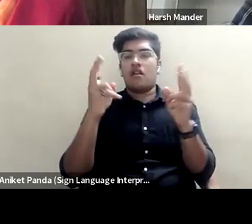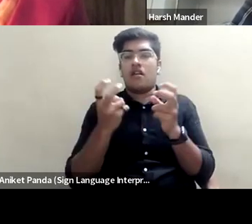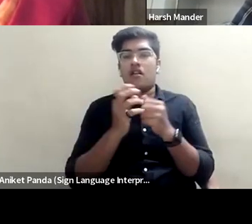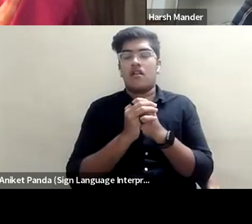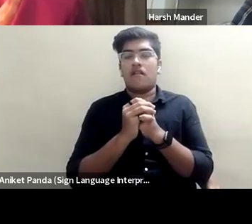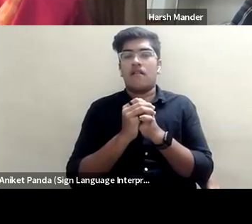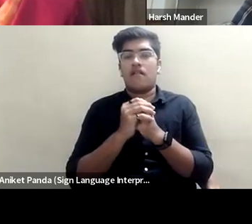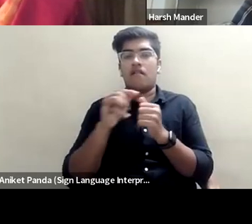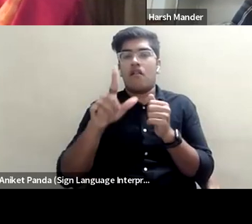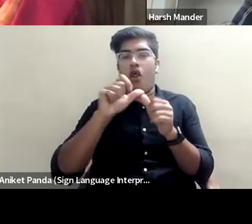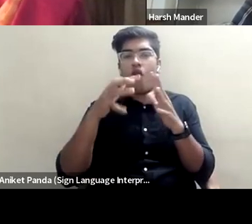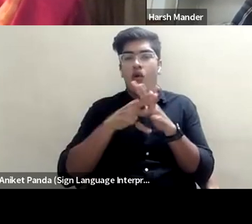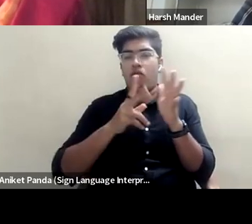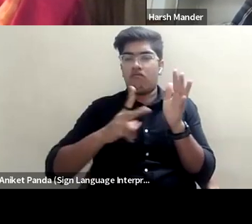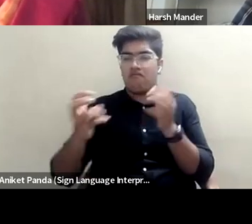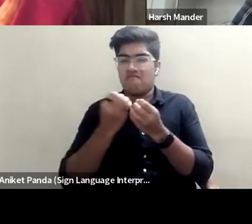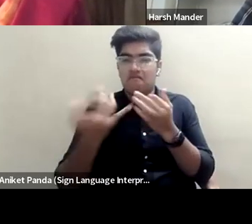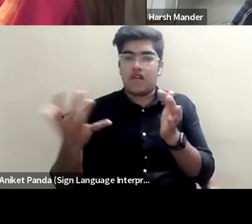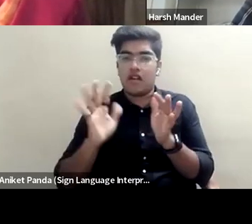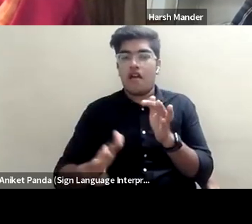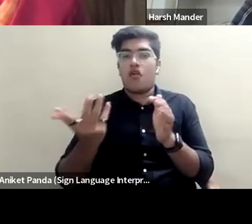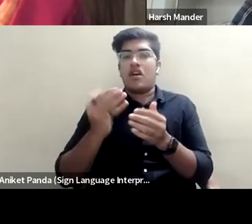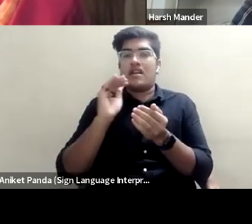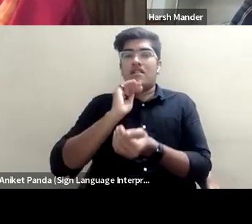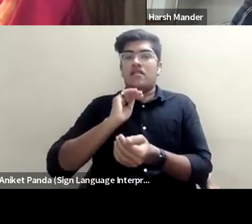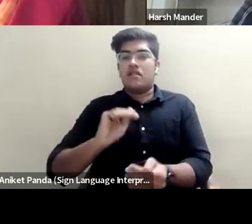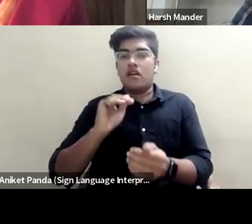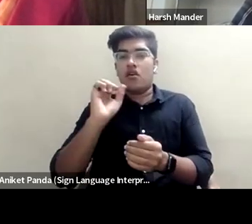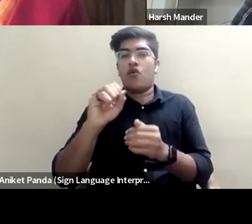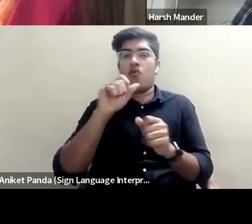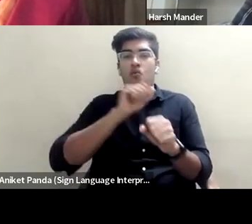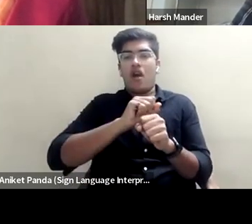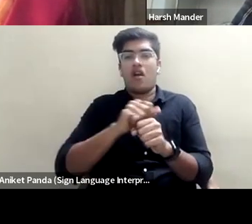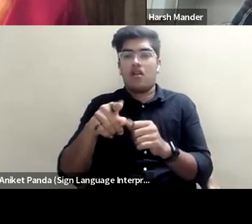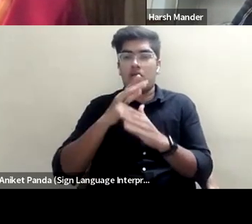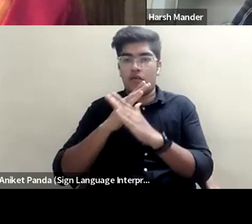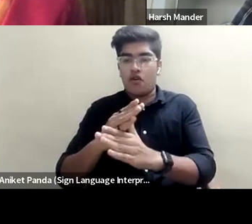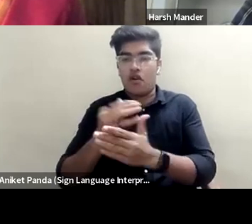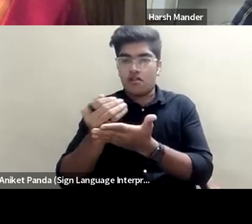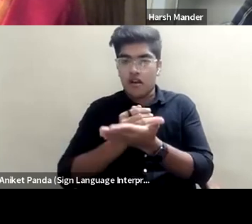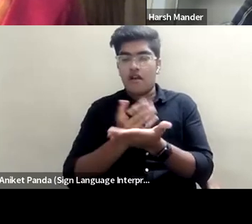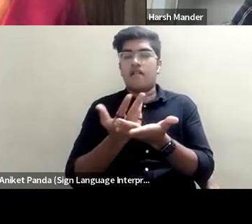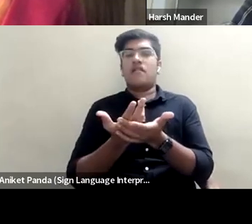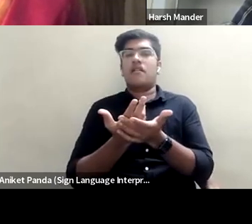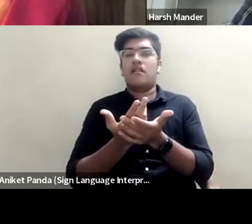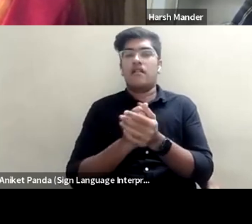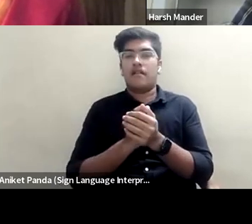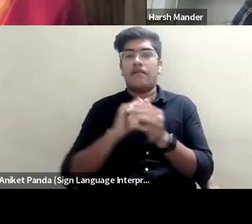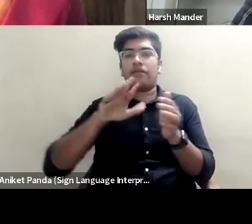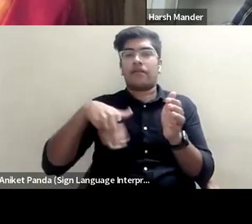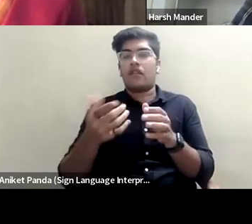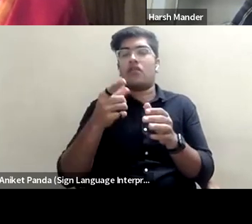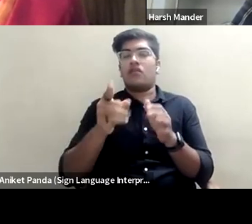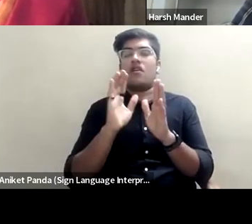laws against child labor, protecting the child. Then you have